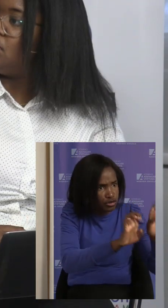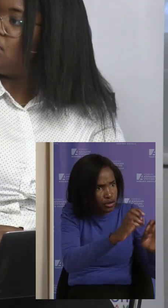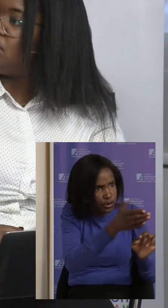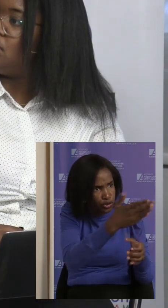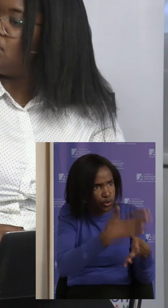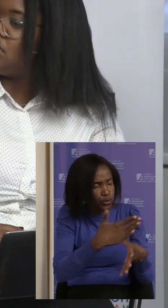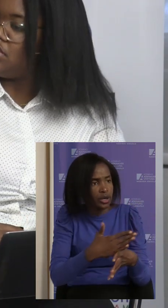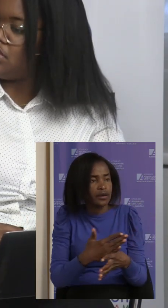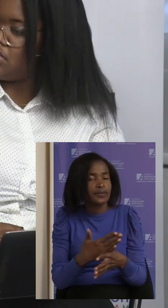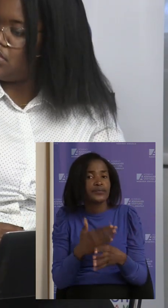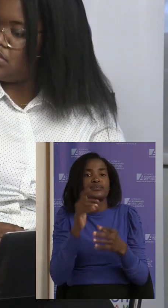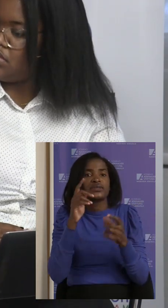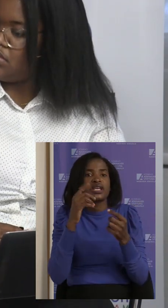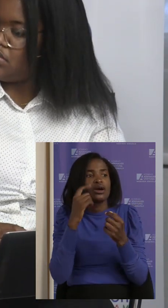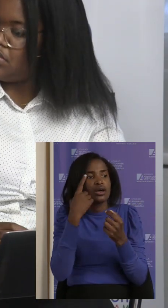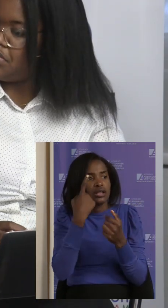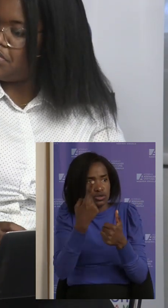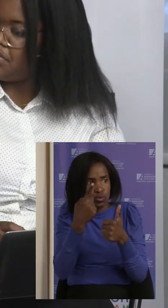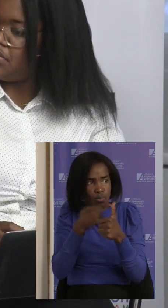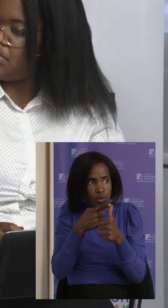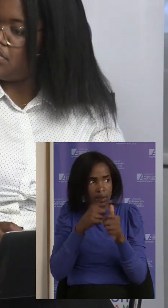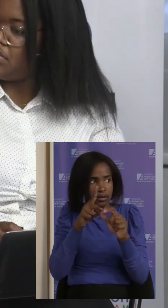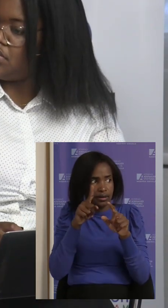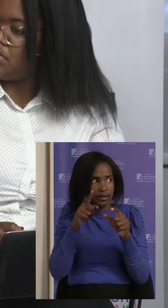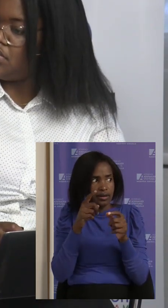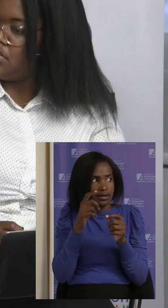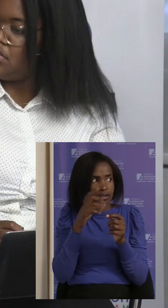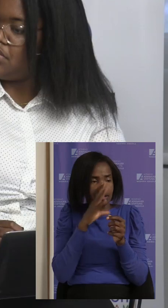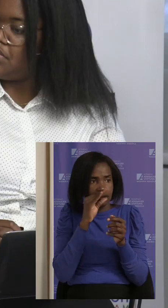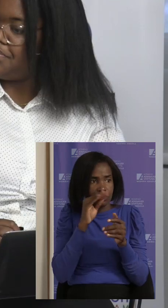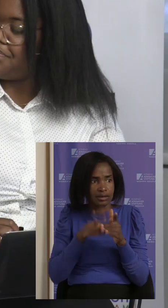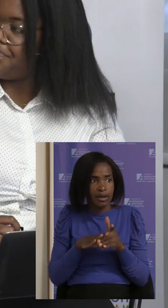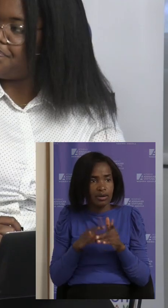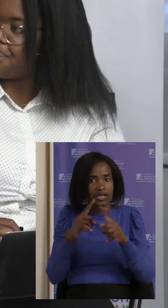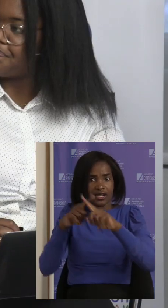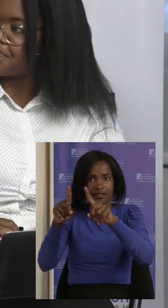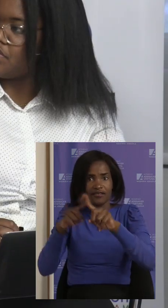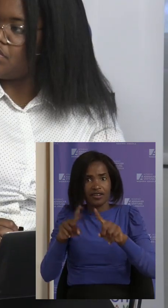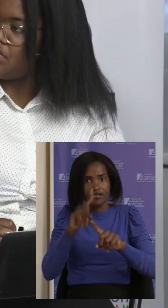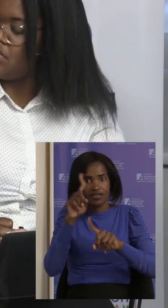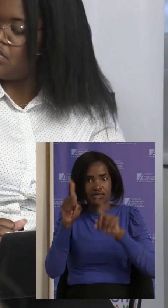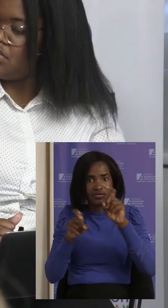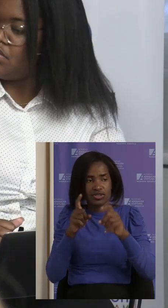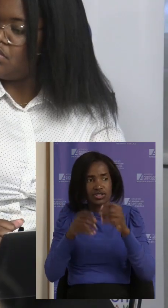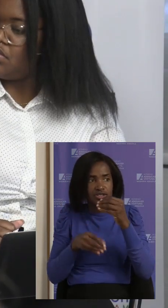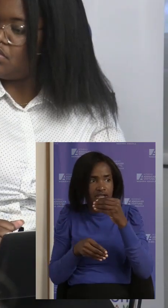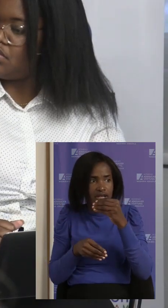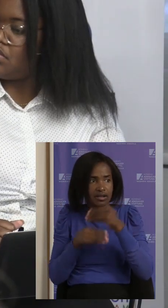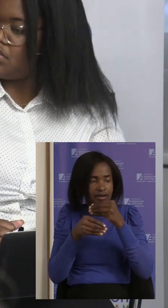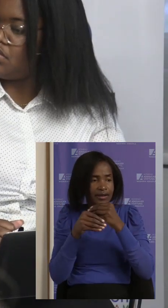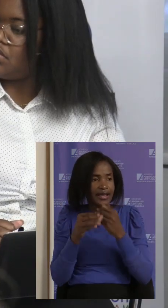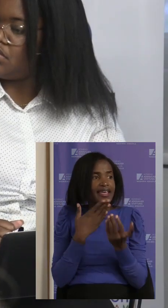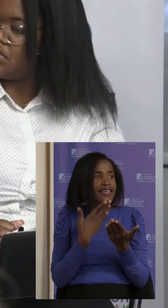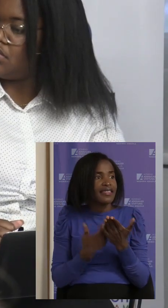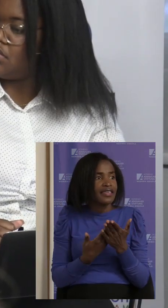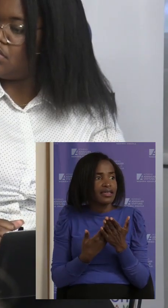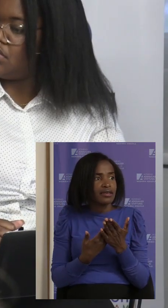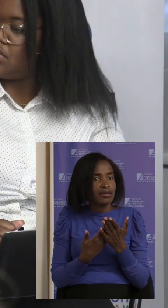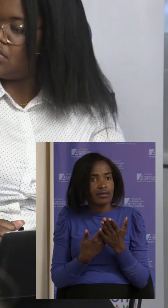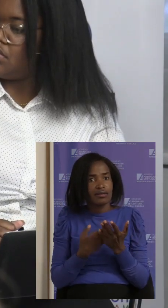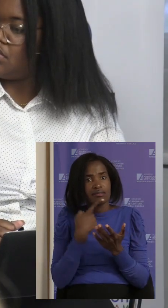this is just one element, and it touches on various questions and contributions made. Thank you, Ms.